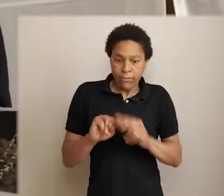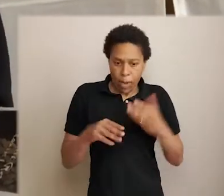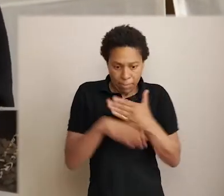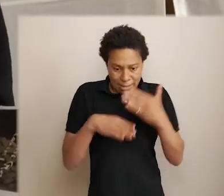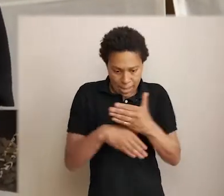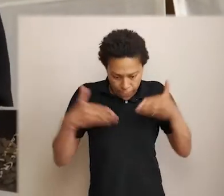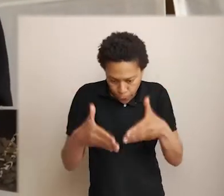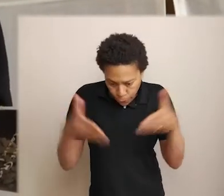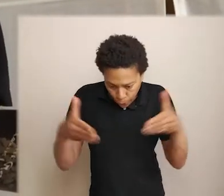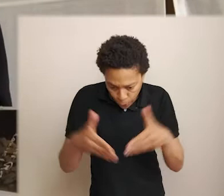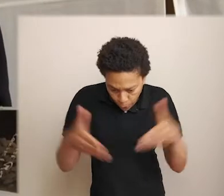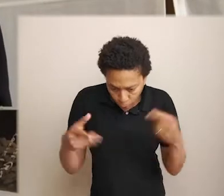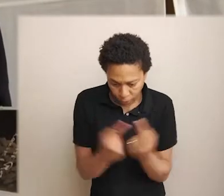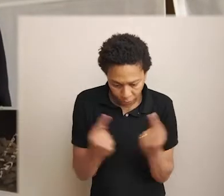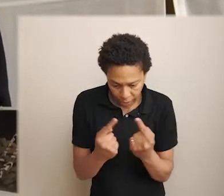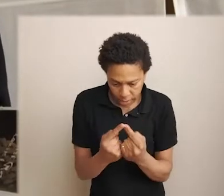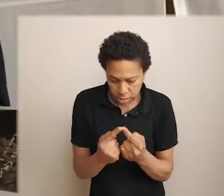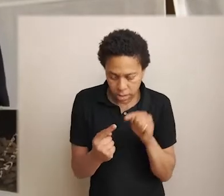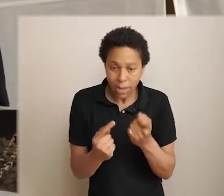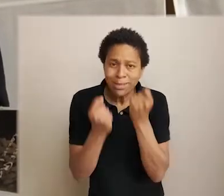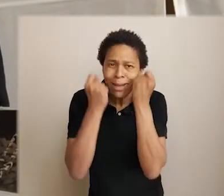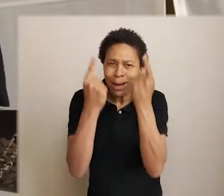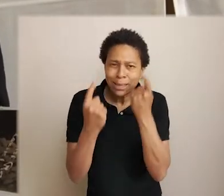But if I kept myself preoccupied, the less it would appear.